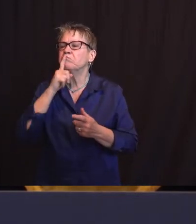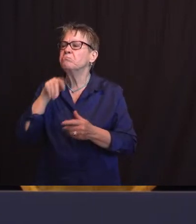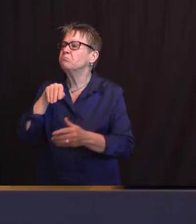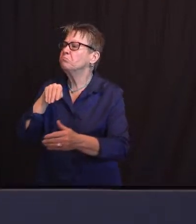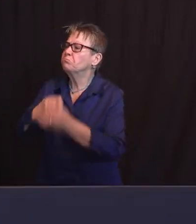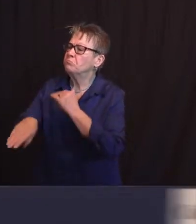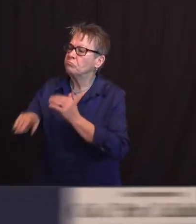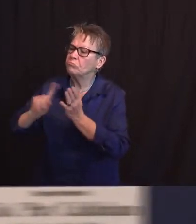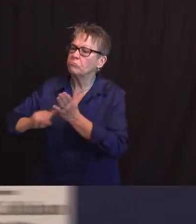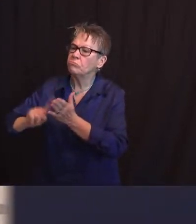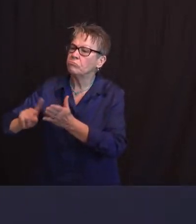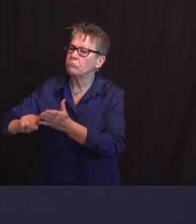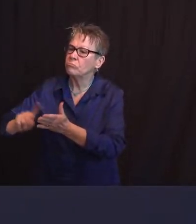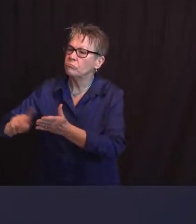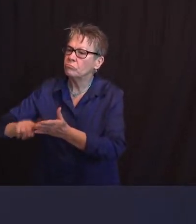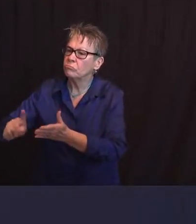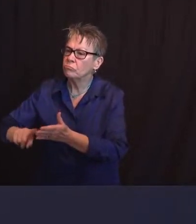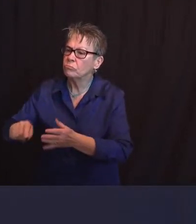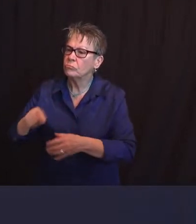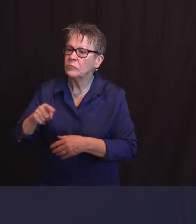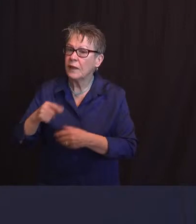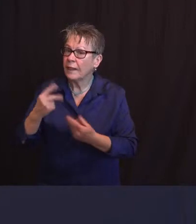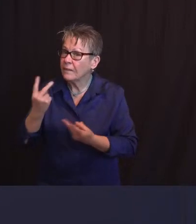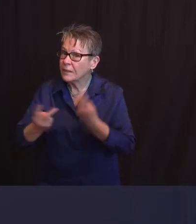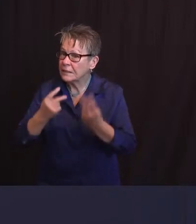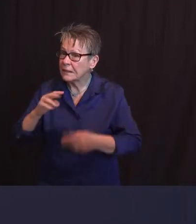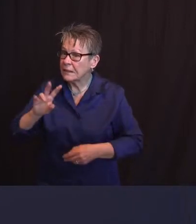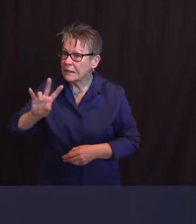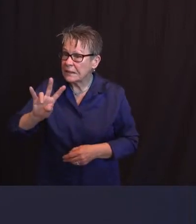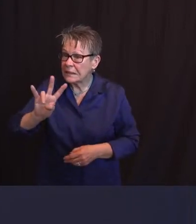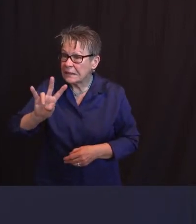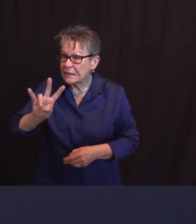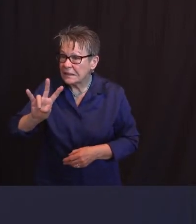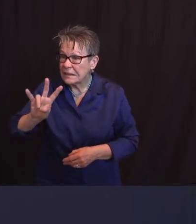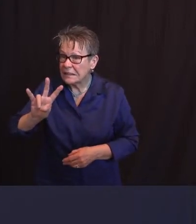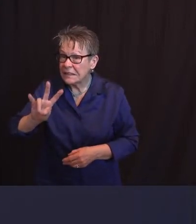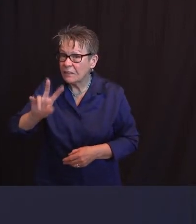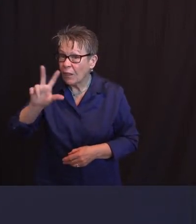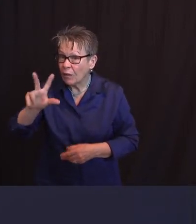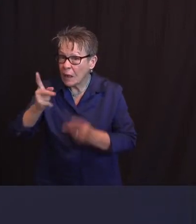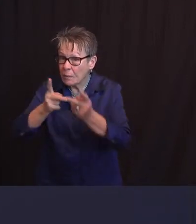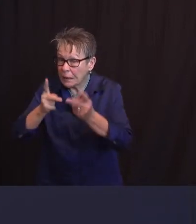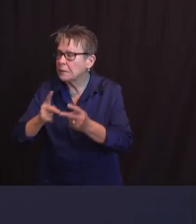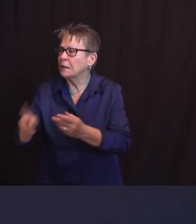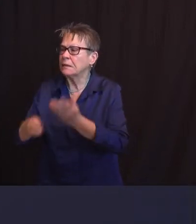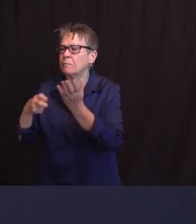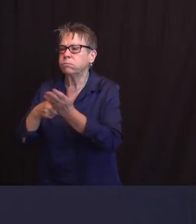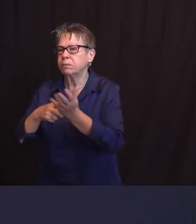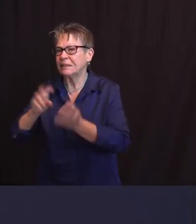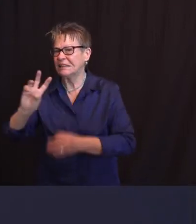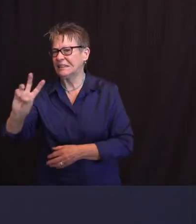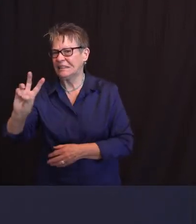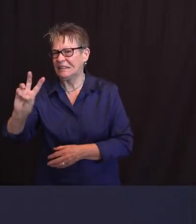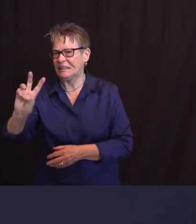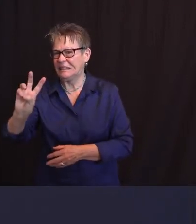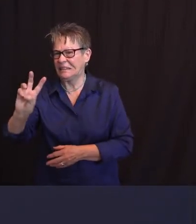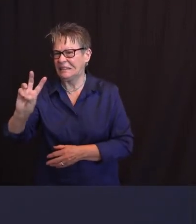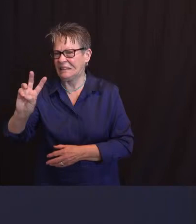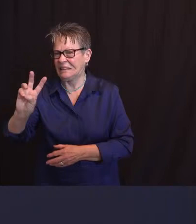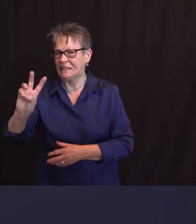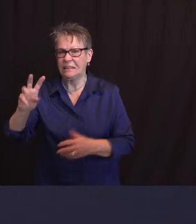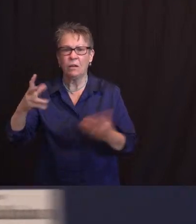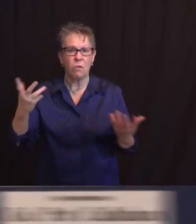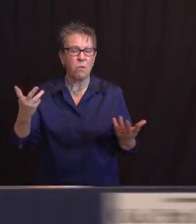To visit 73 and only cite 6, it's not only phenomenal, I'd say, if anything, it's gotten better. That's right. So that's a